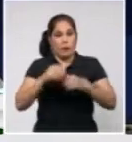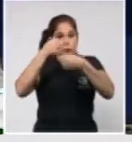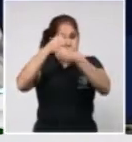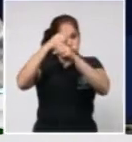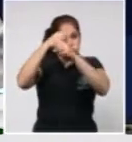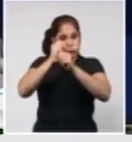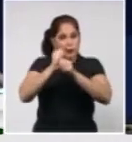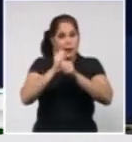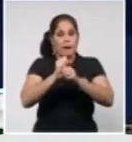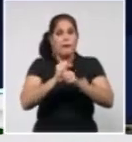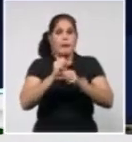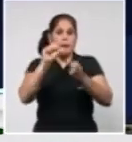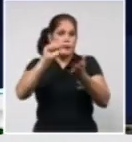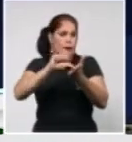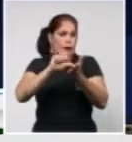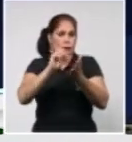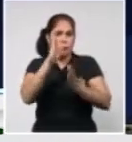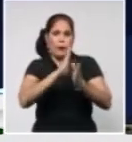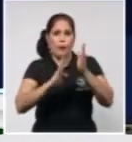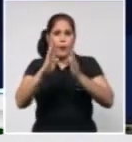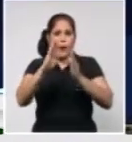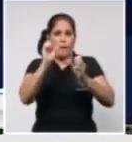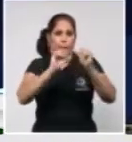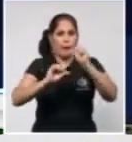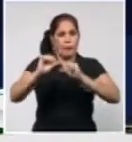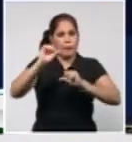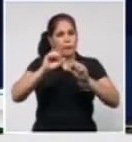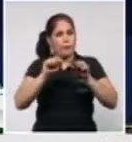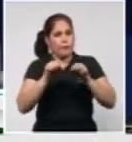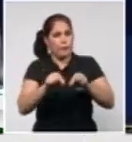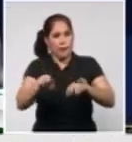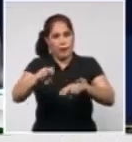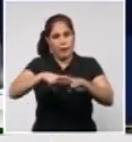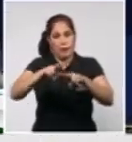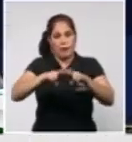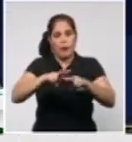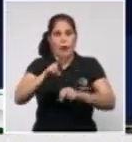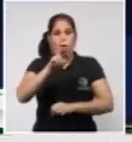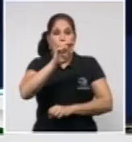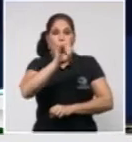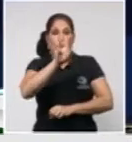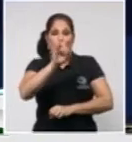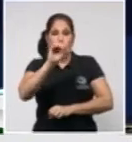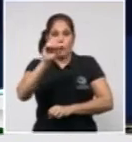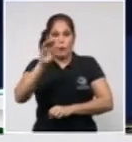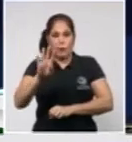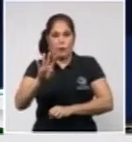904 in Havana's Hygiene, Epidemiology and Microbiology Center,